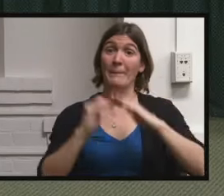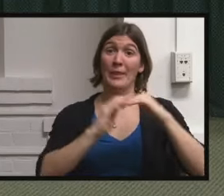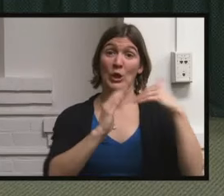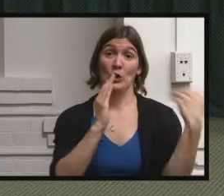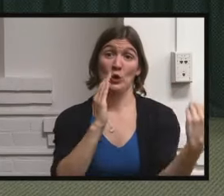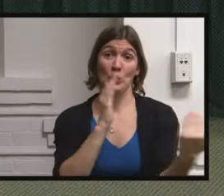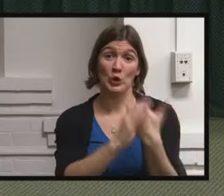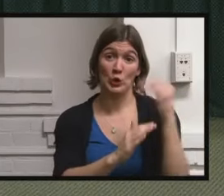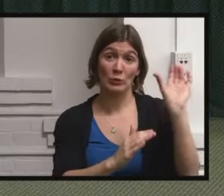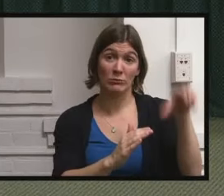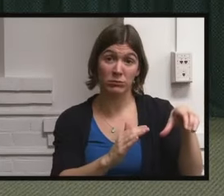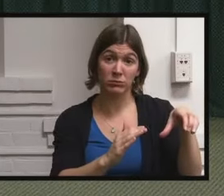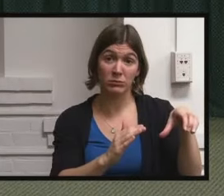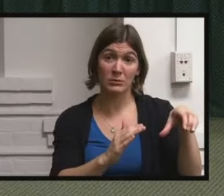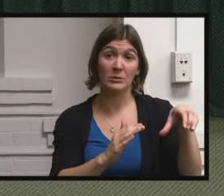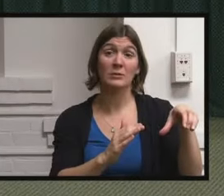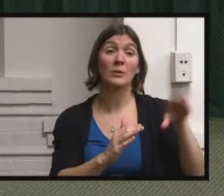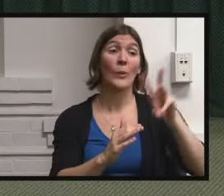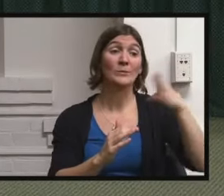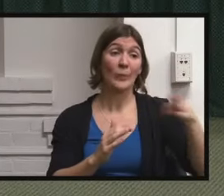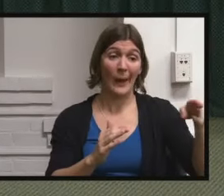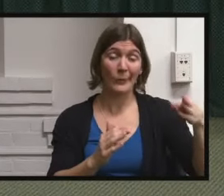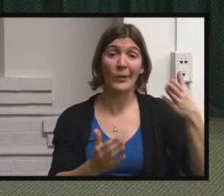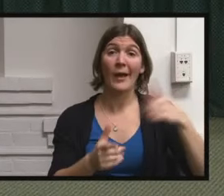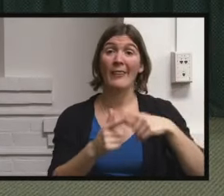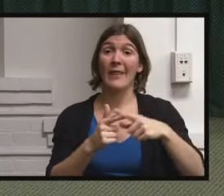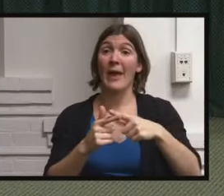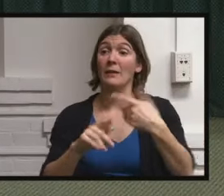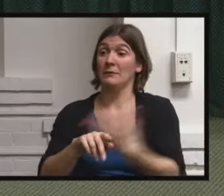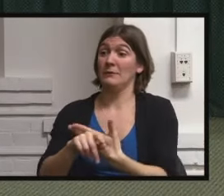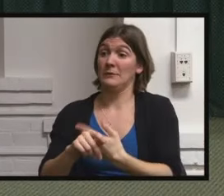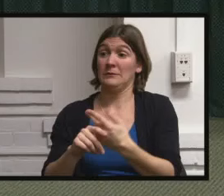and refitting old